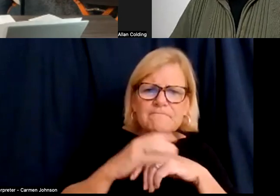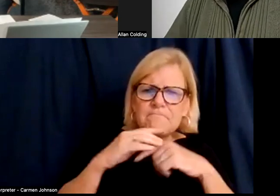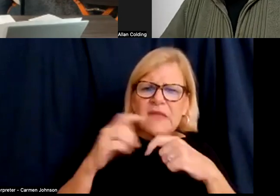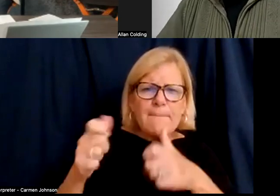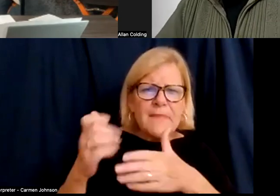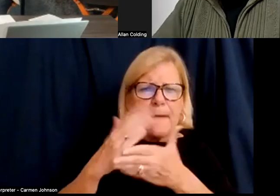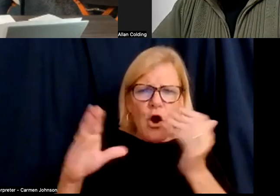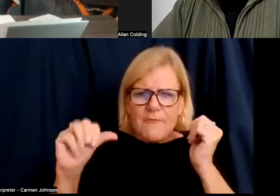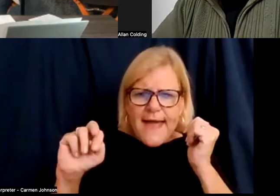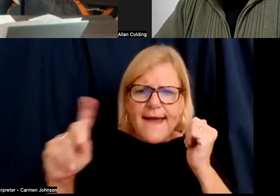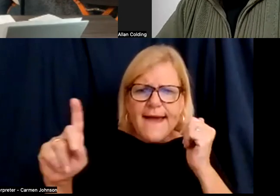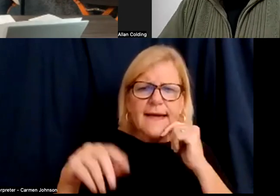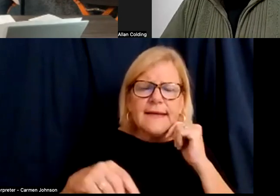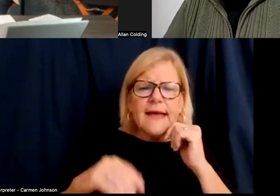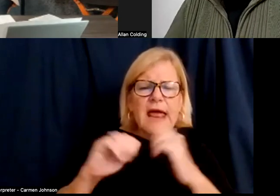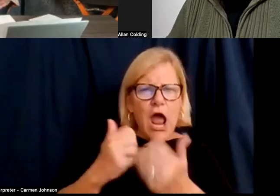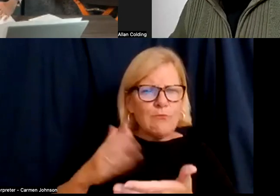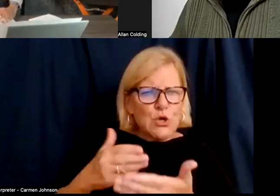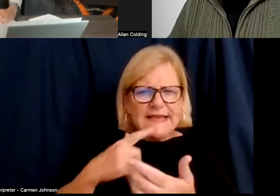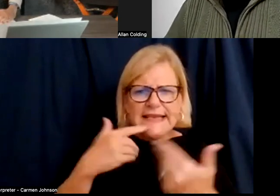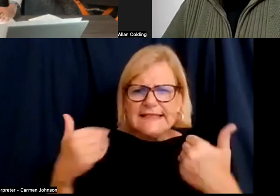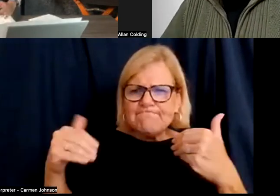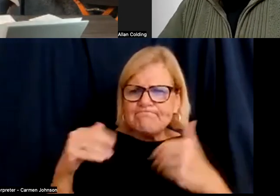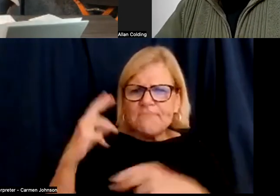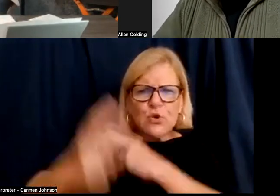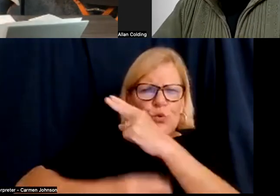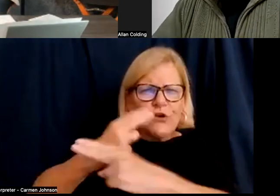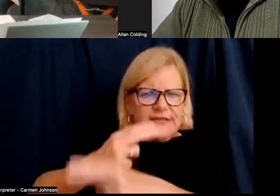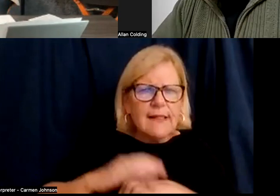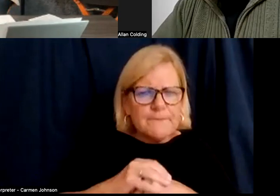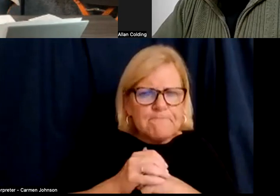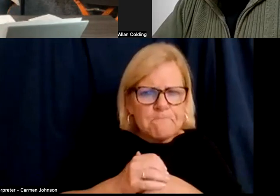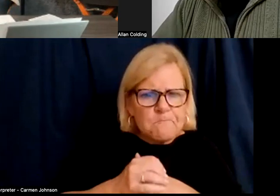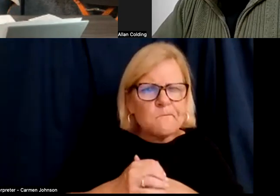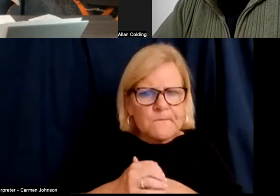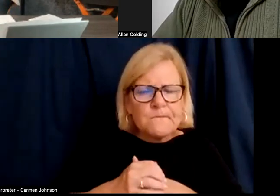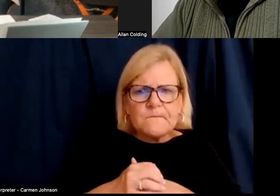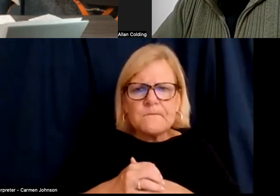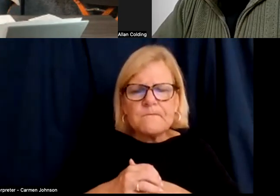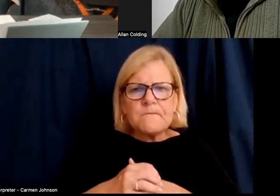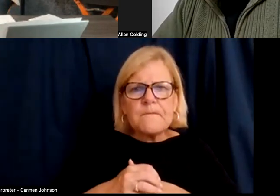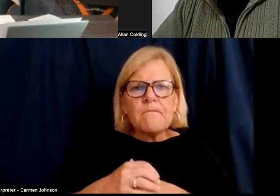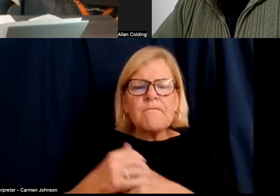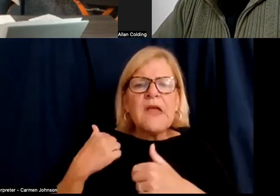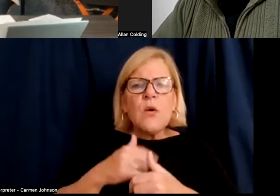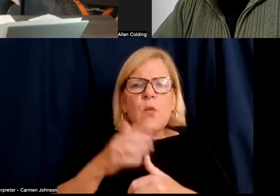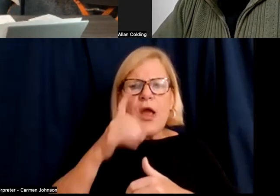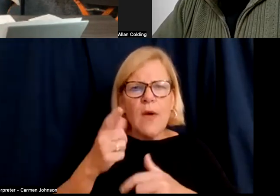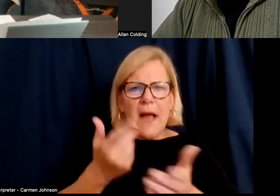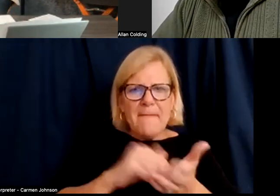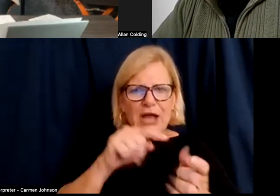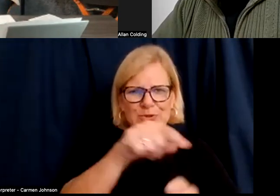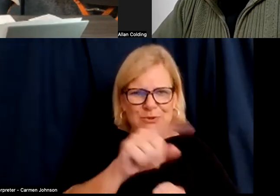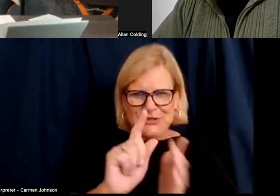a band and how music is just such universal. So, Allan, we're gonna come back to you in just